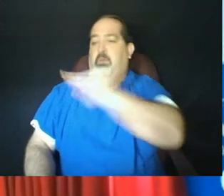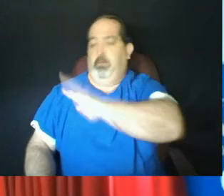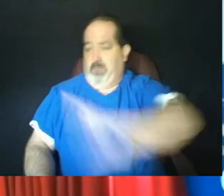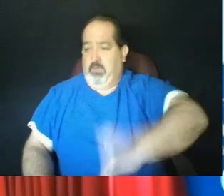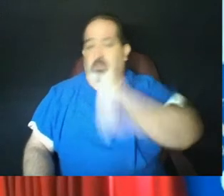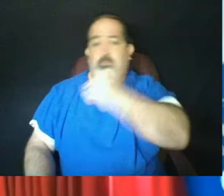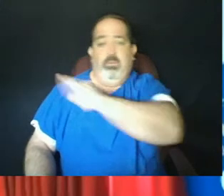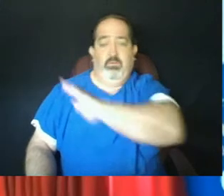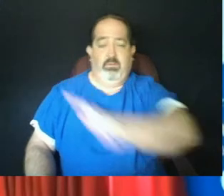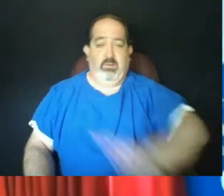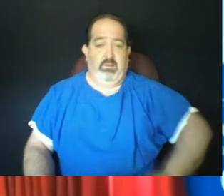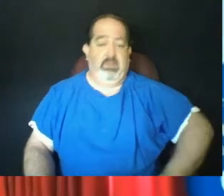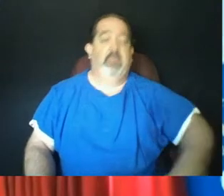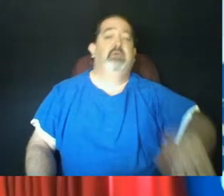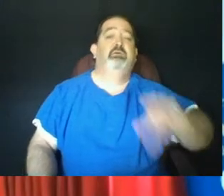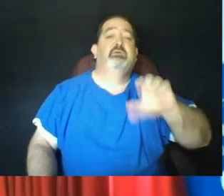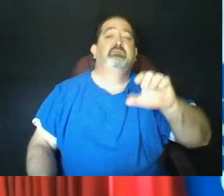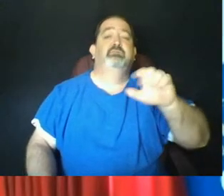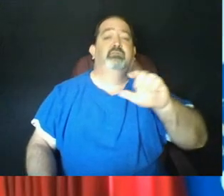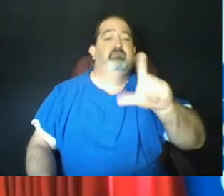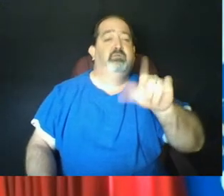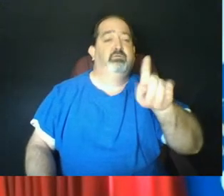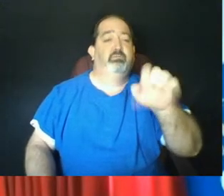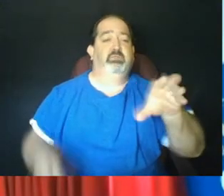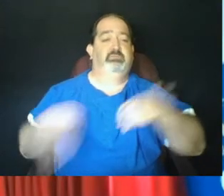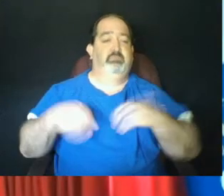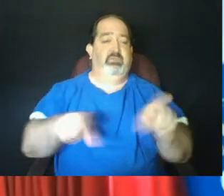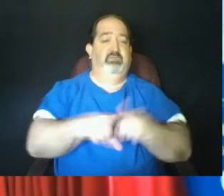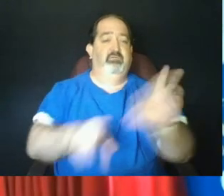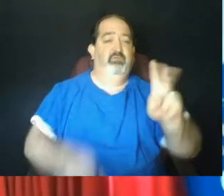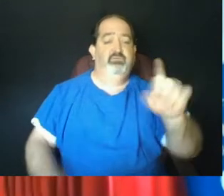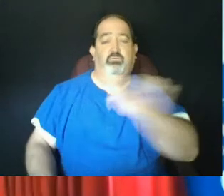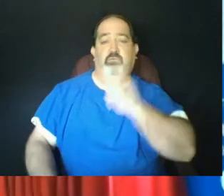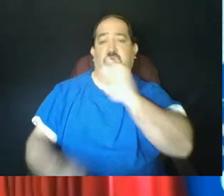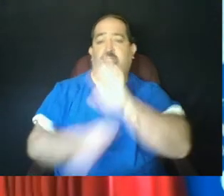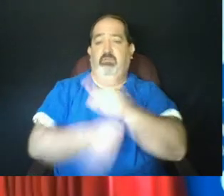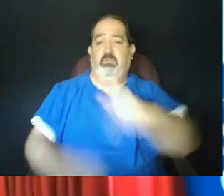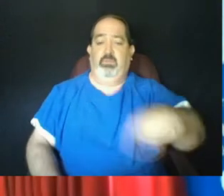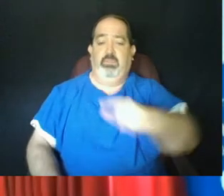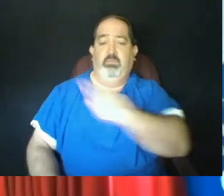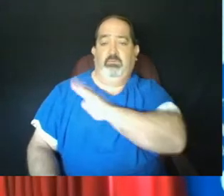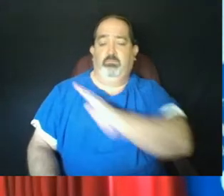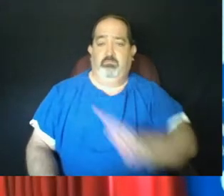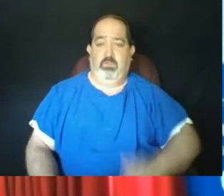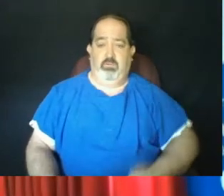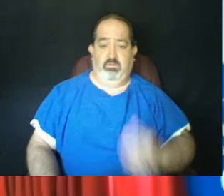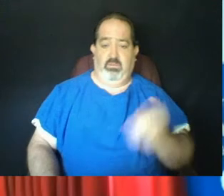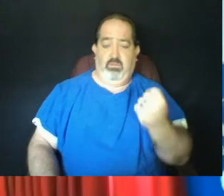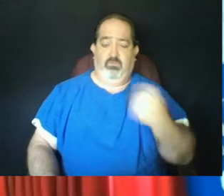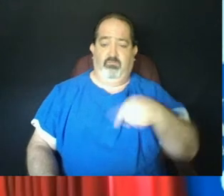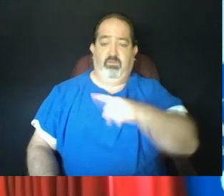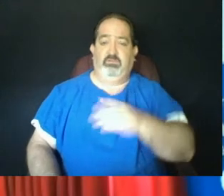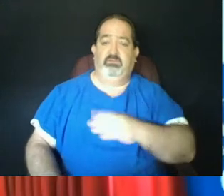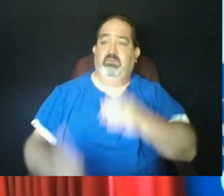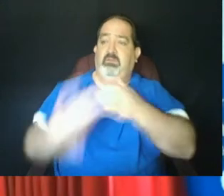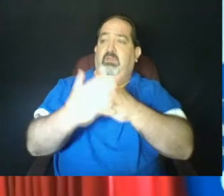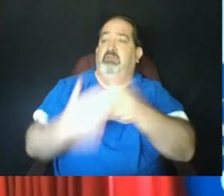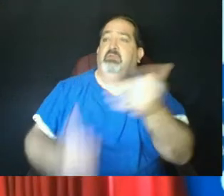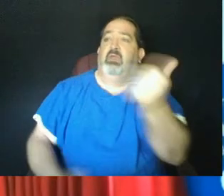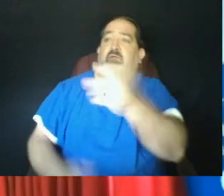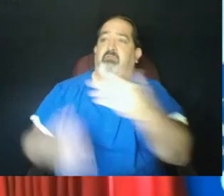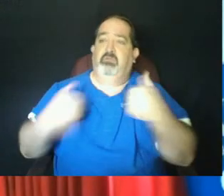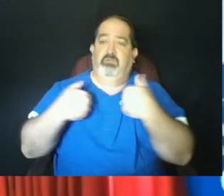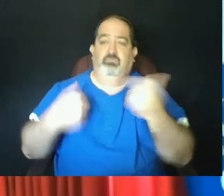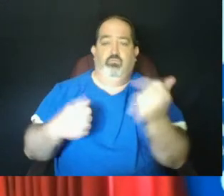Lyondemere, and accept them as our vassals. And that we will guarantee unto them this barony held of us against every creature with all our